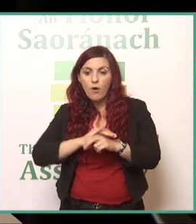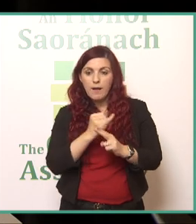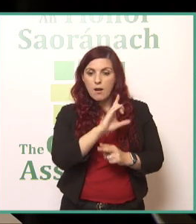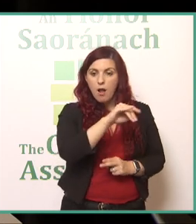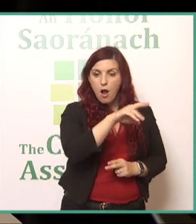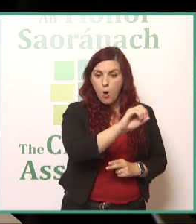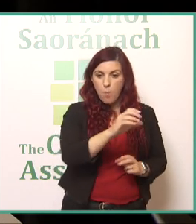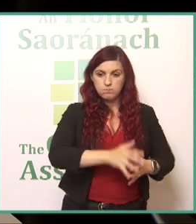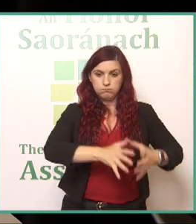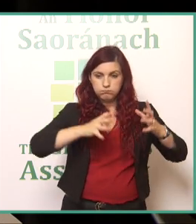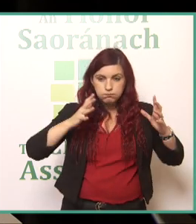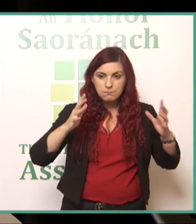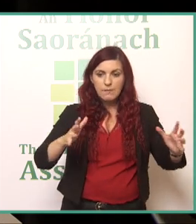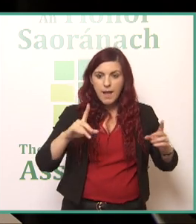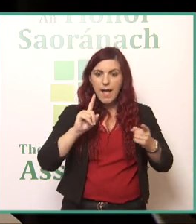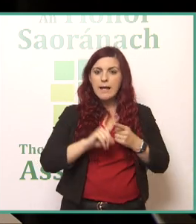we're also